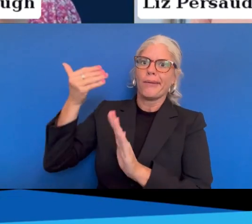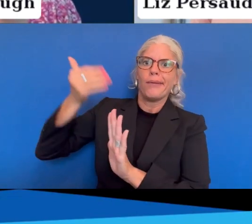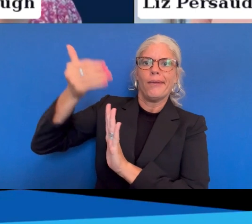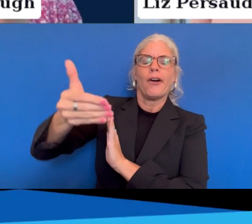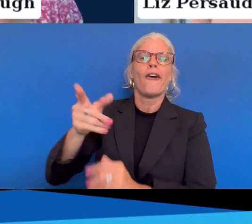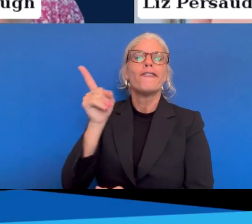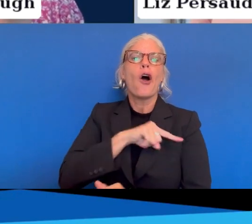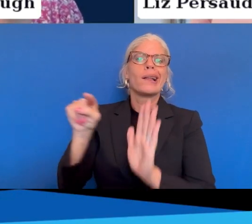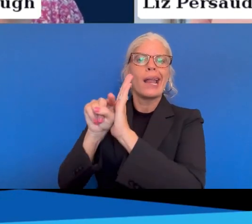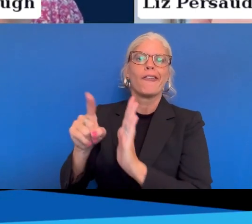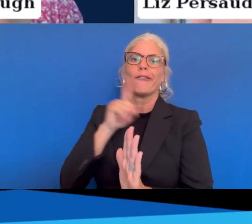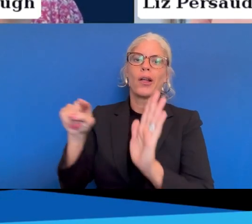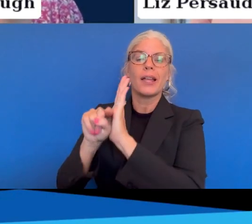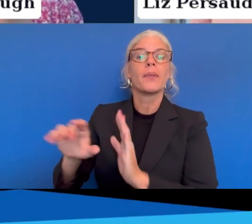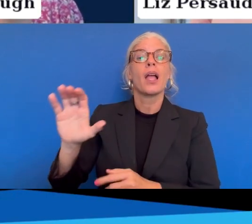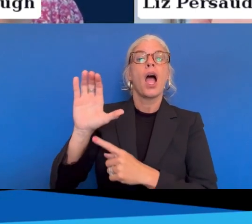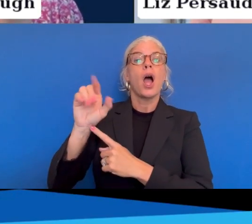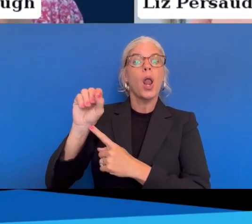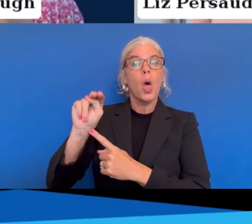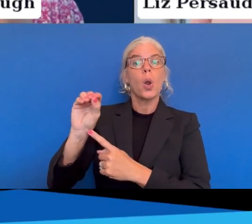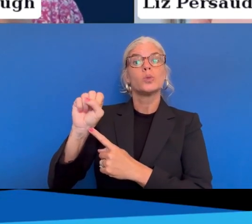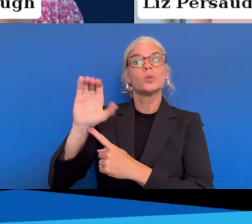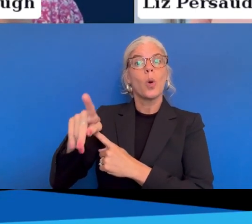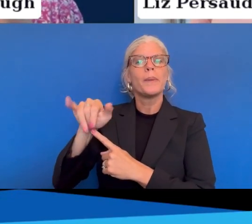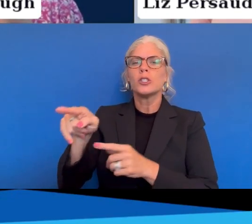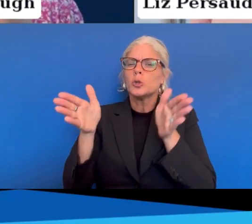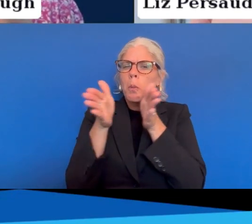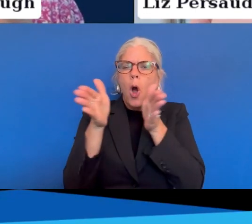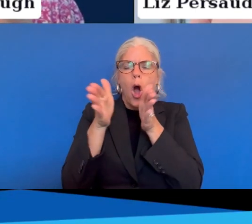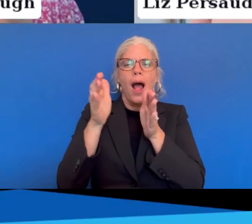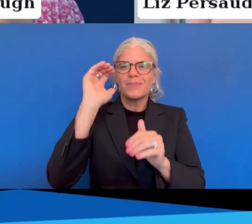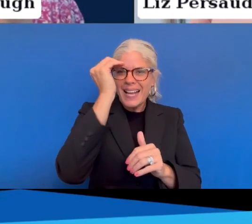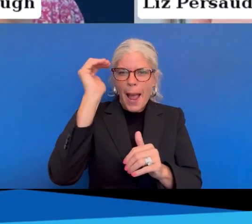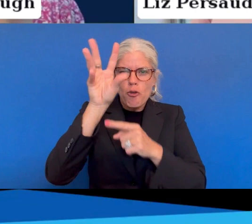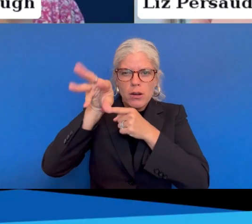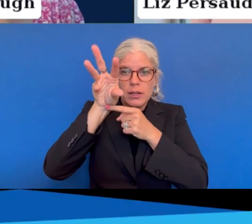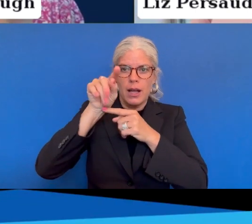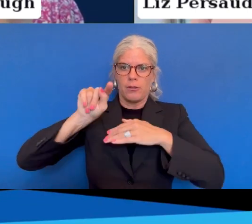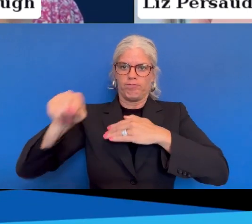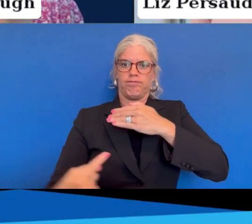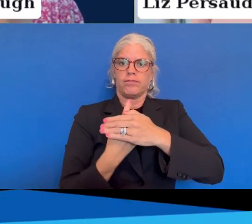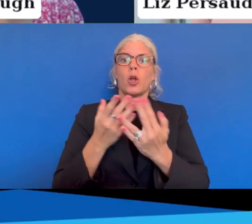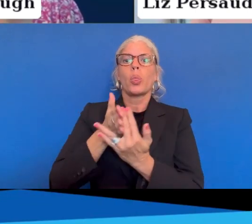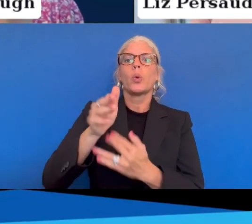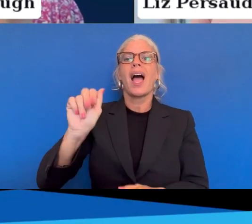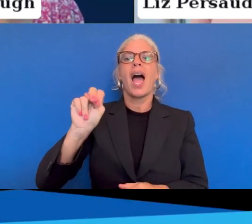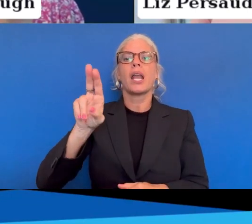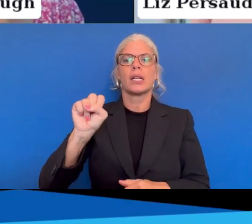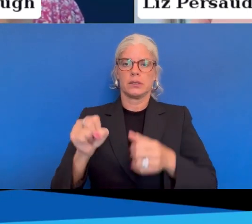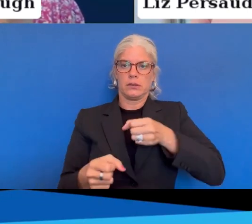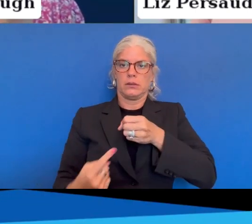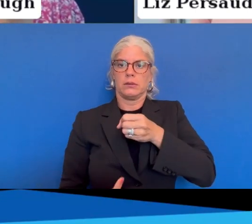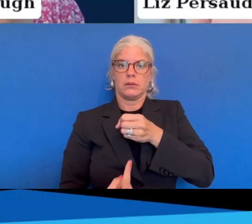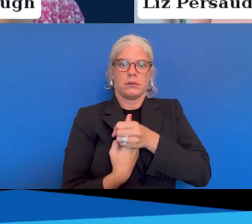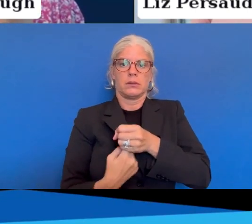colonoscopies by CAT scan, but those are also fraught with more false negatives. A